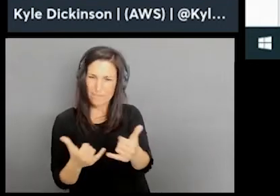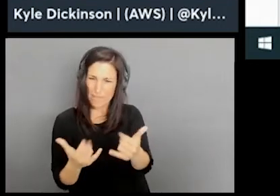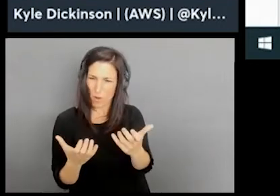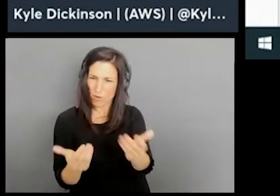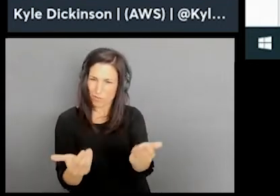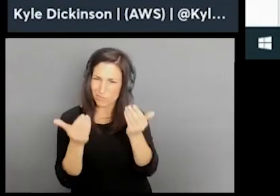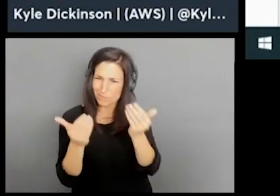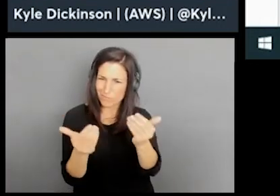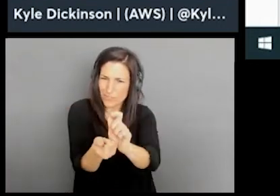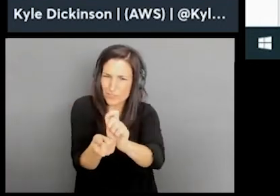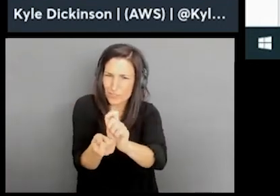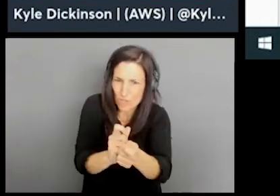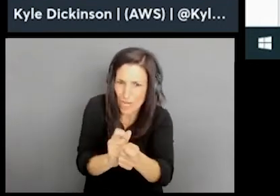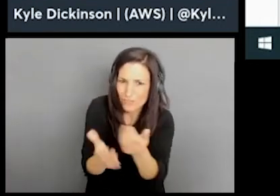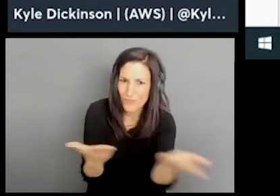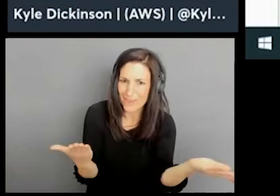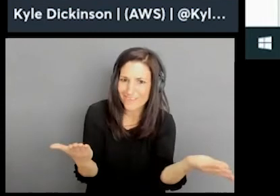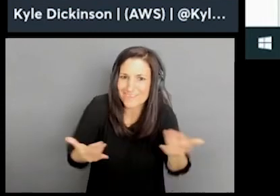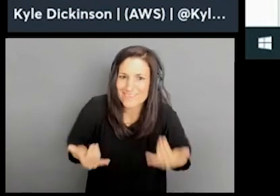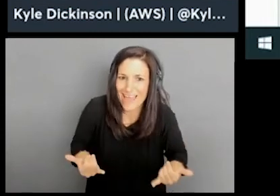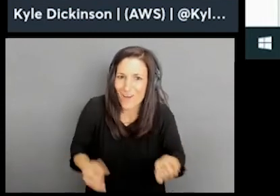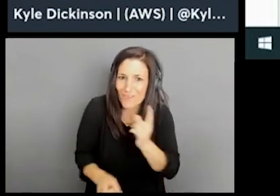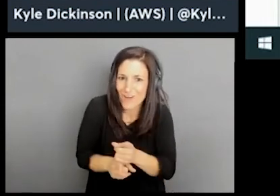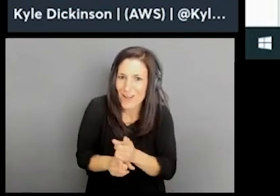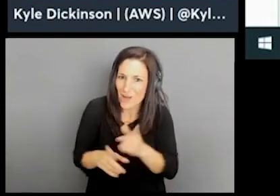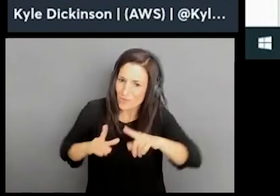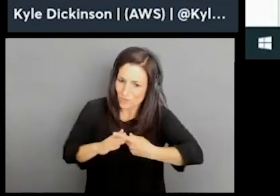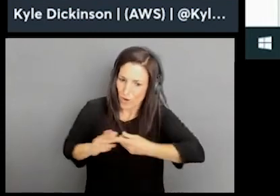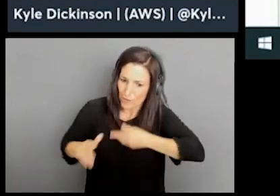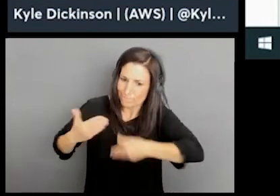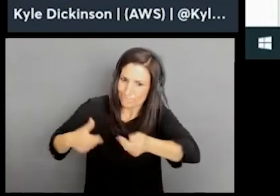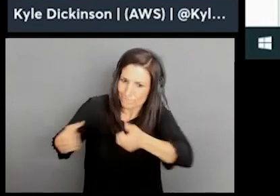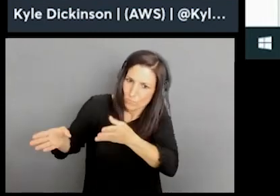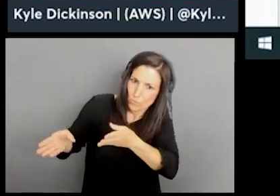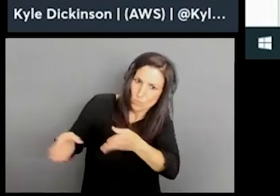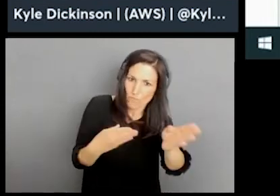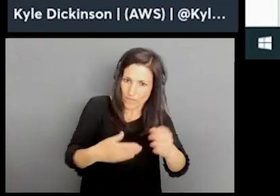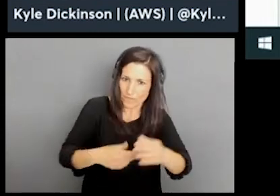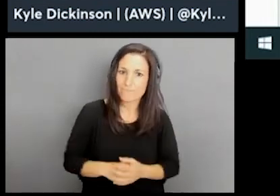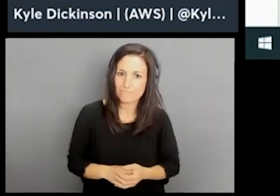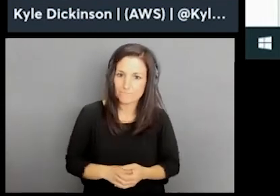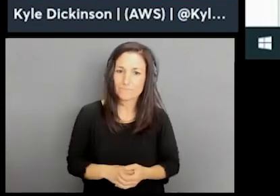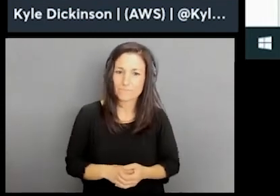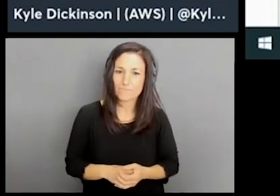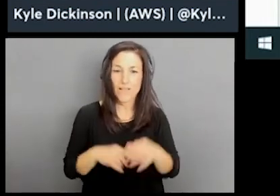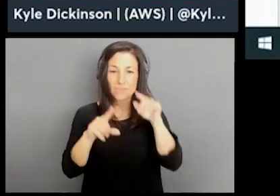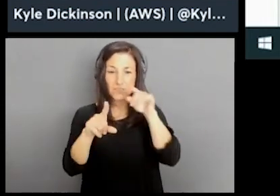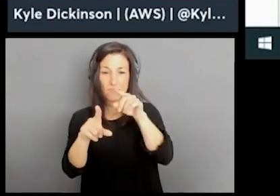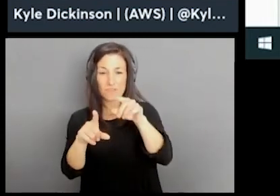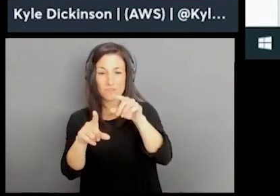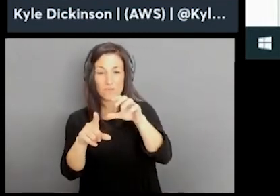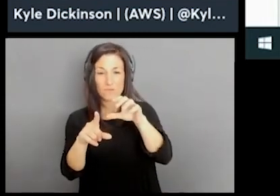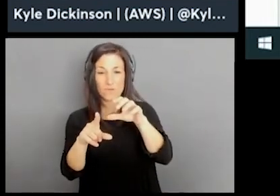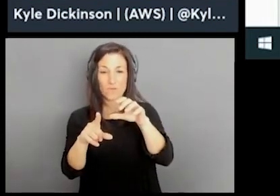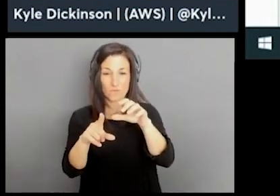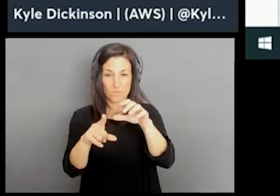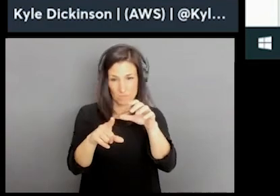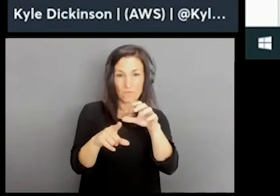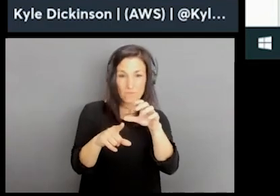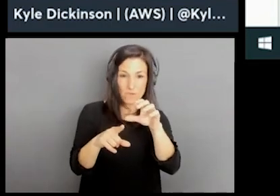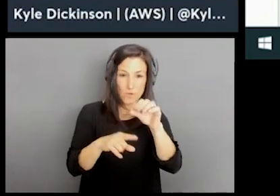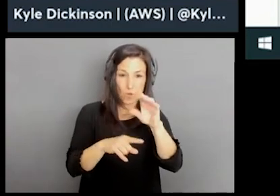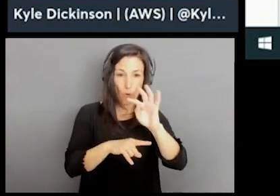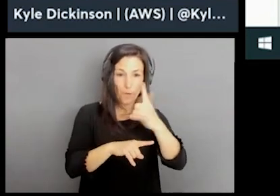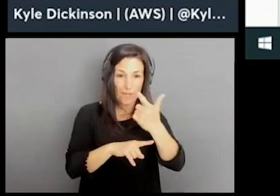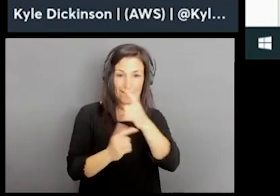want to get started to moving. So this is where the porting action comes in for Porting Assistant. It